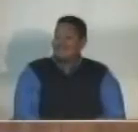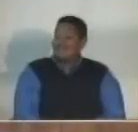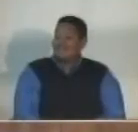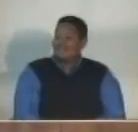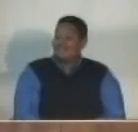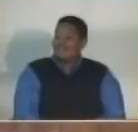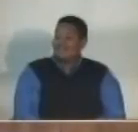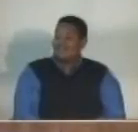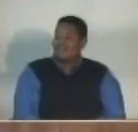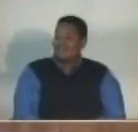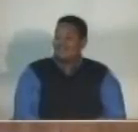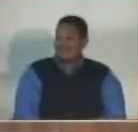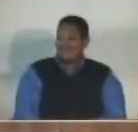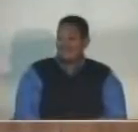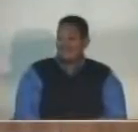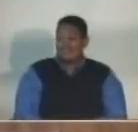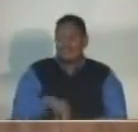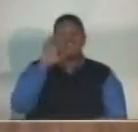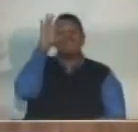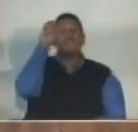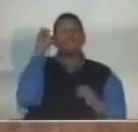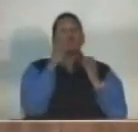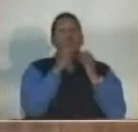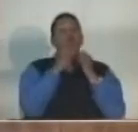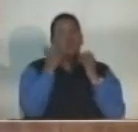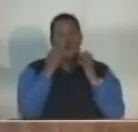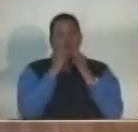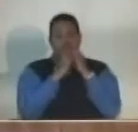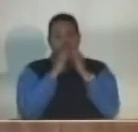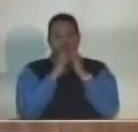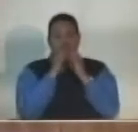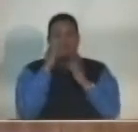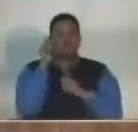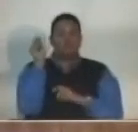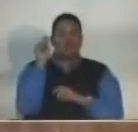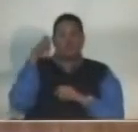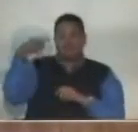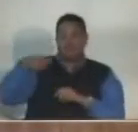50 more are under construction right now. Yes.